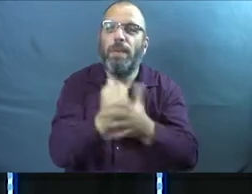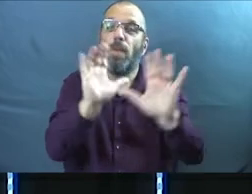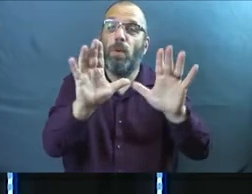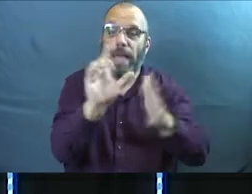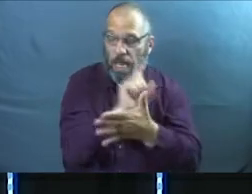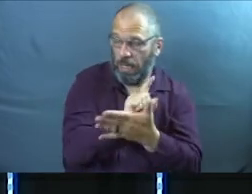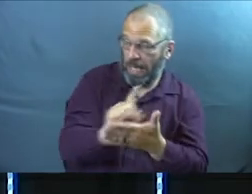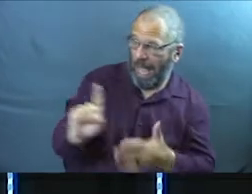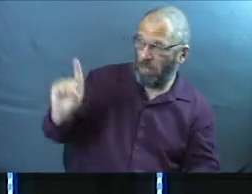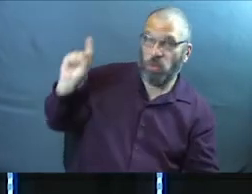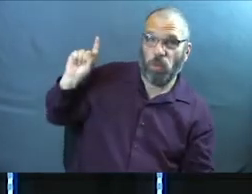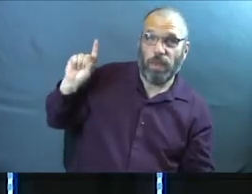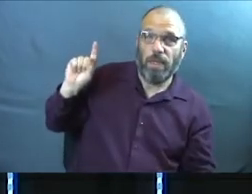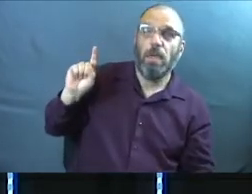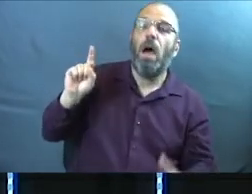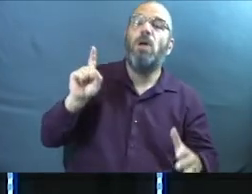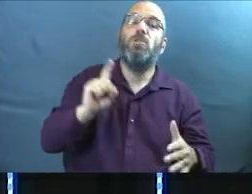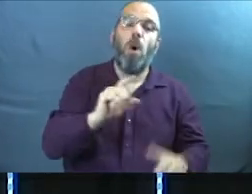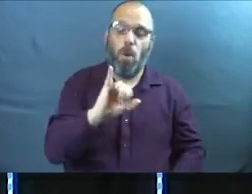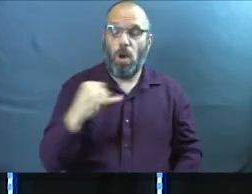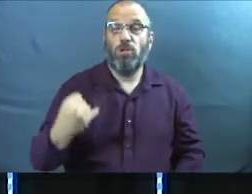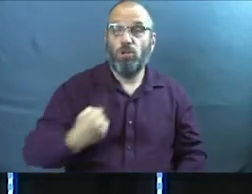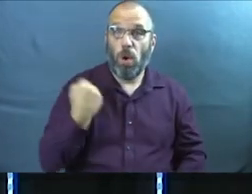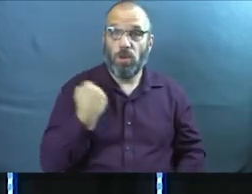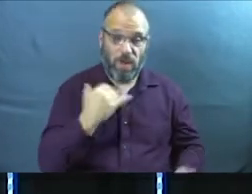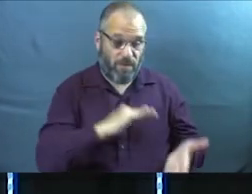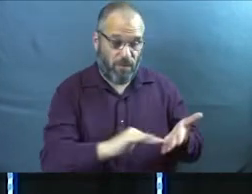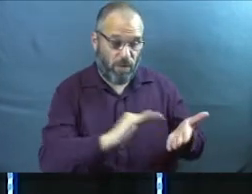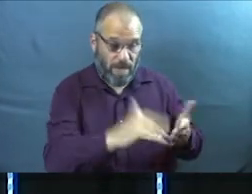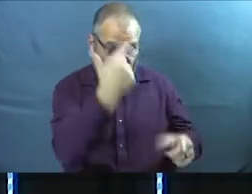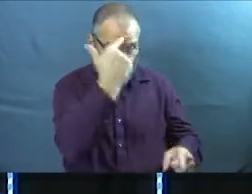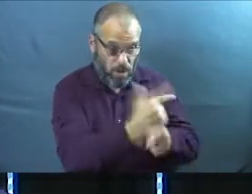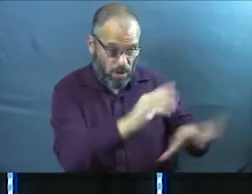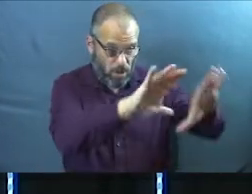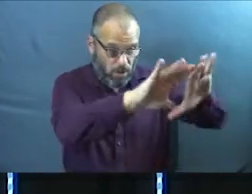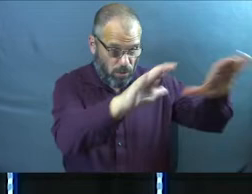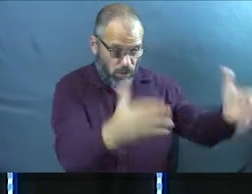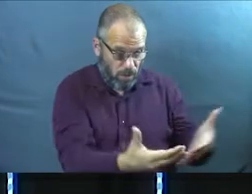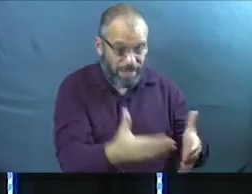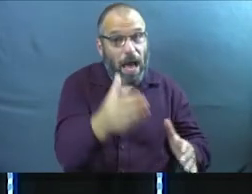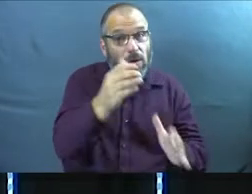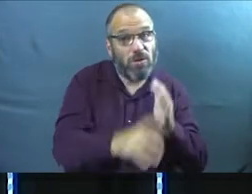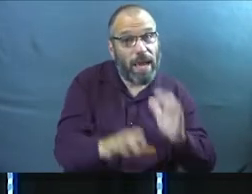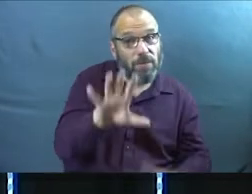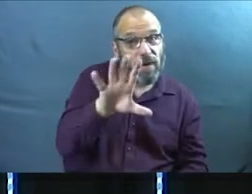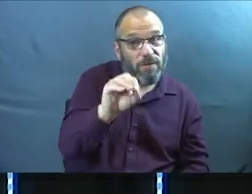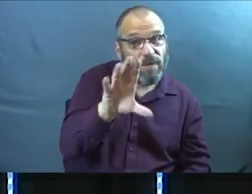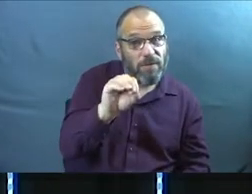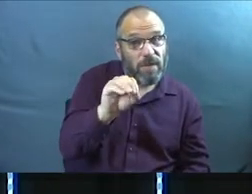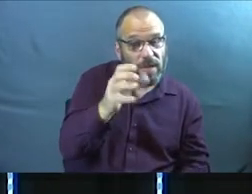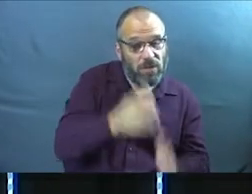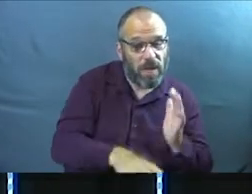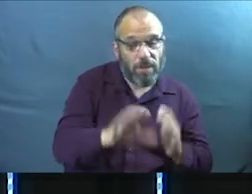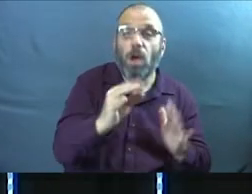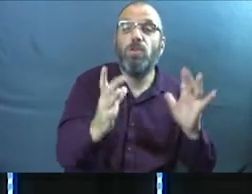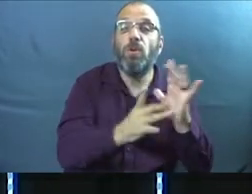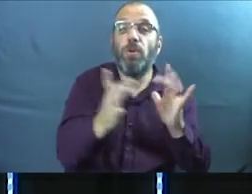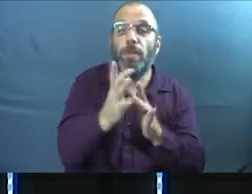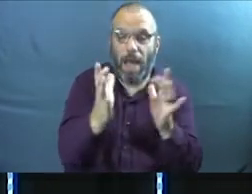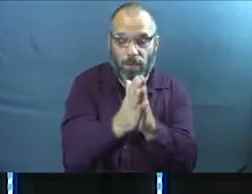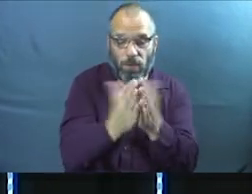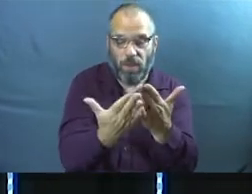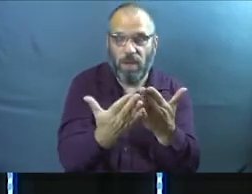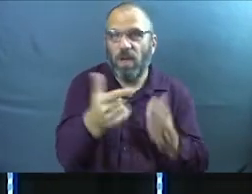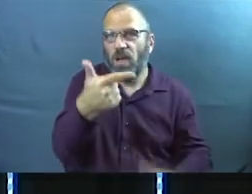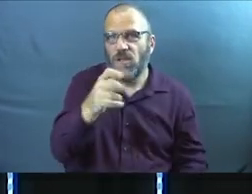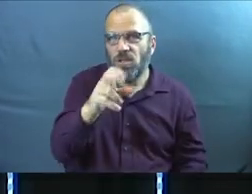And so last week, he forgave his brothers. What you're going to see today is in chapter 50. If you're a Bible person, go ahead and pull out your Bibles. We're going to